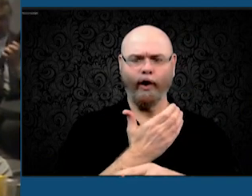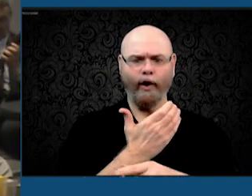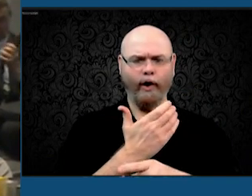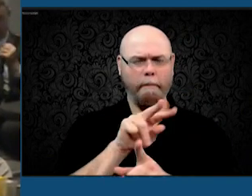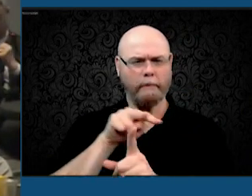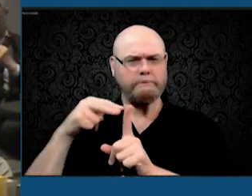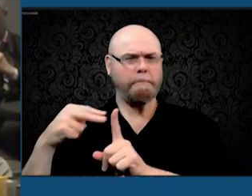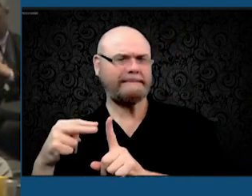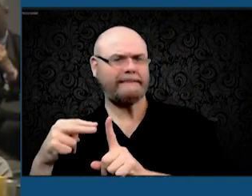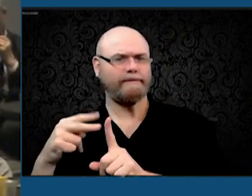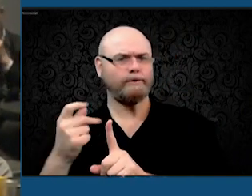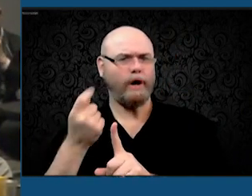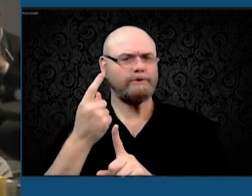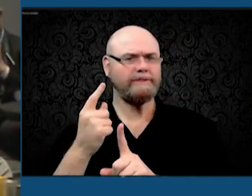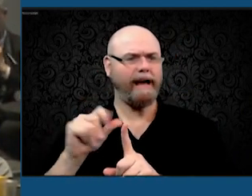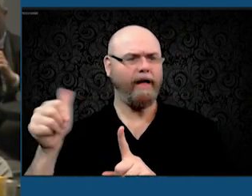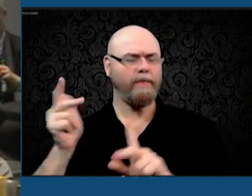make a lot of mistakes.